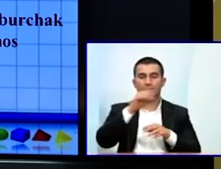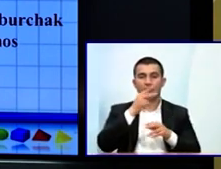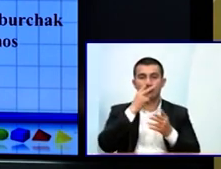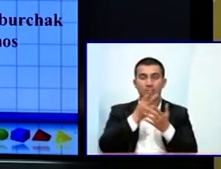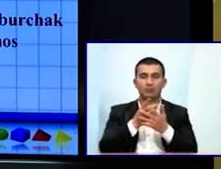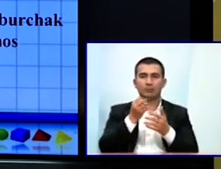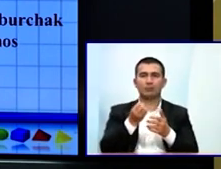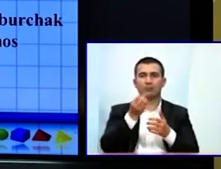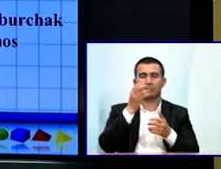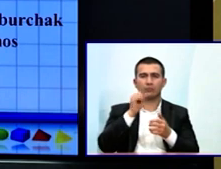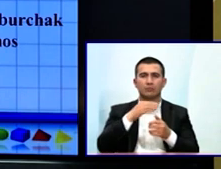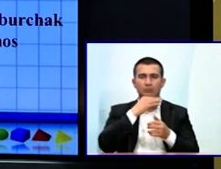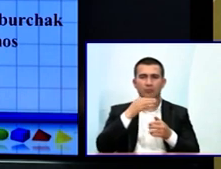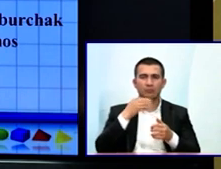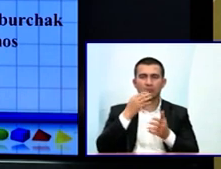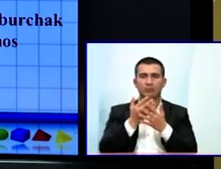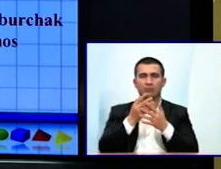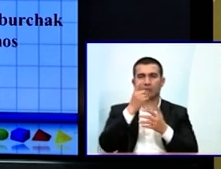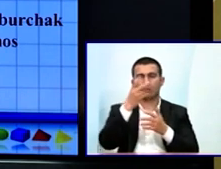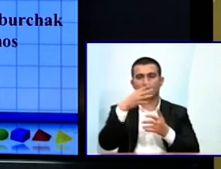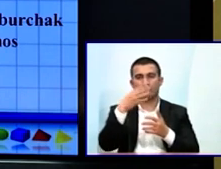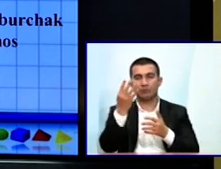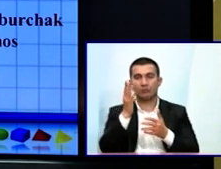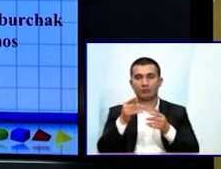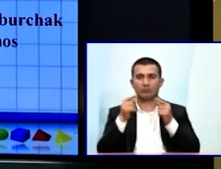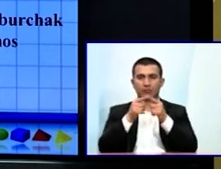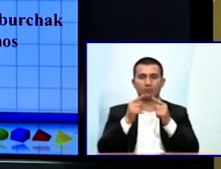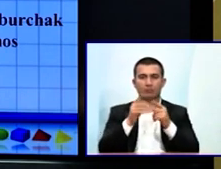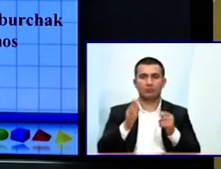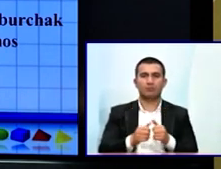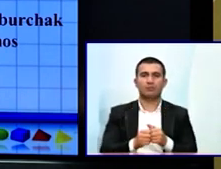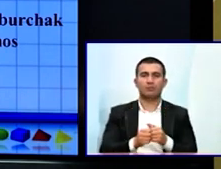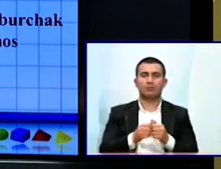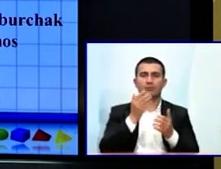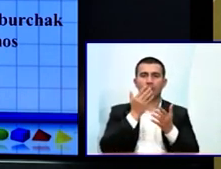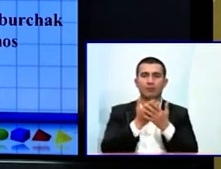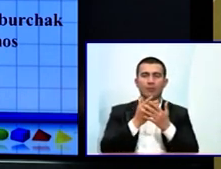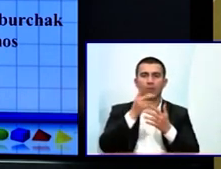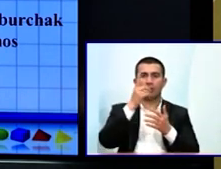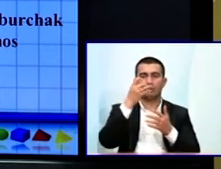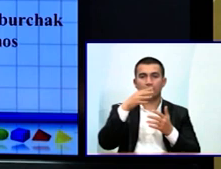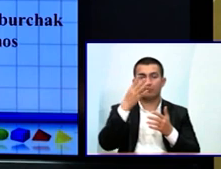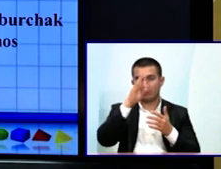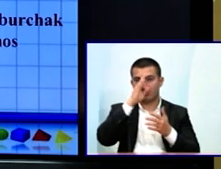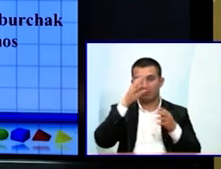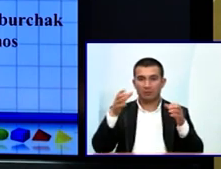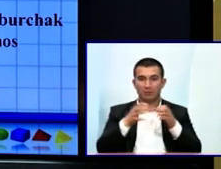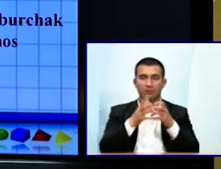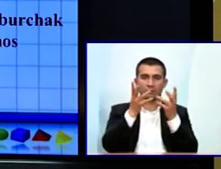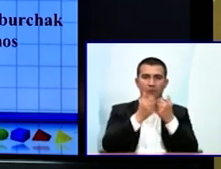burchakni 12 ga ko'paytirsak, 144 gradusli burchak sinfdagi o'g'il bolalarning soniga mos